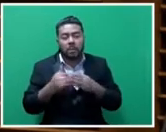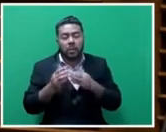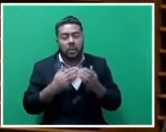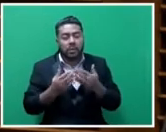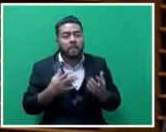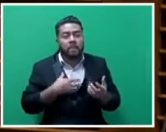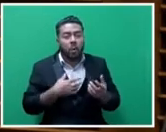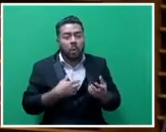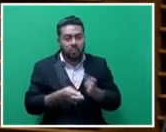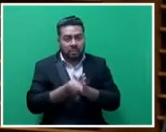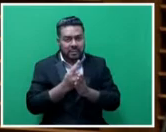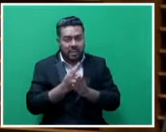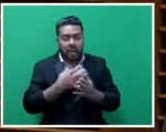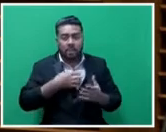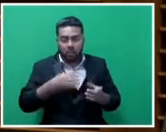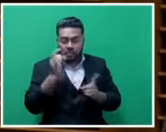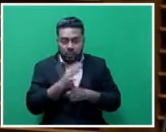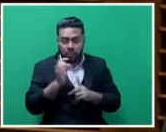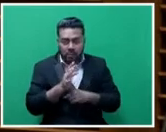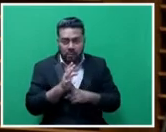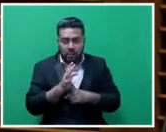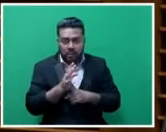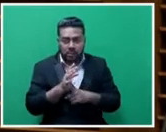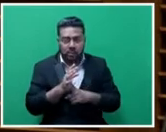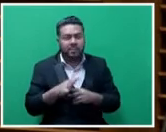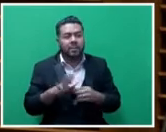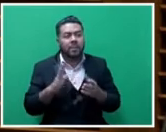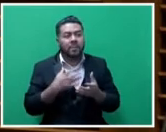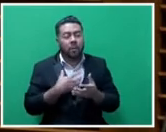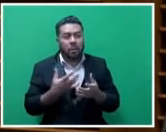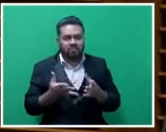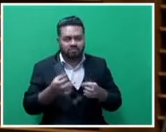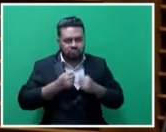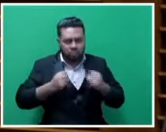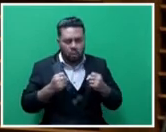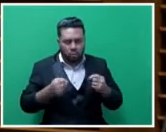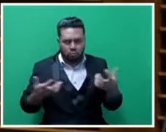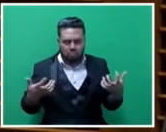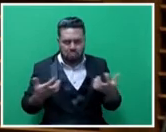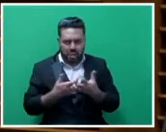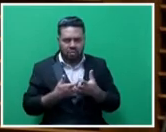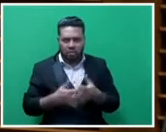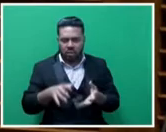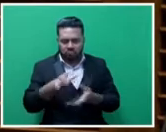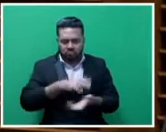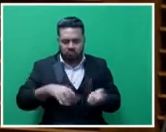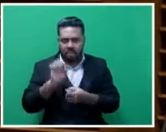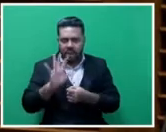more resilient and, most importantly, sir, more resilient to Category 5 cyclones. One of the